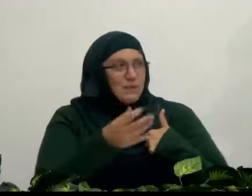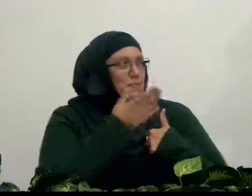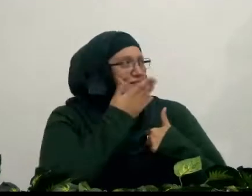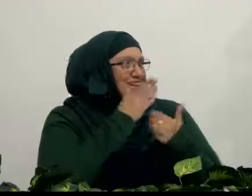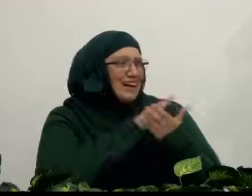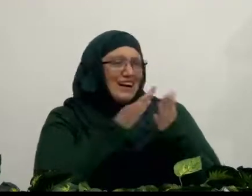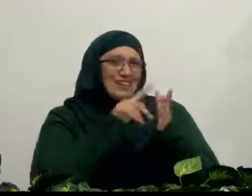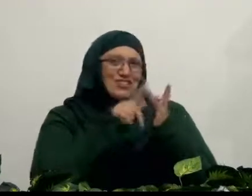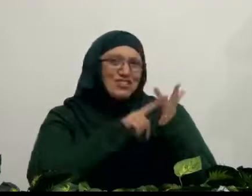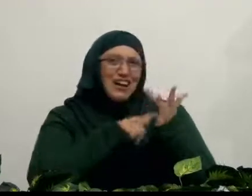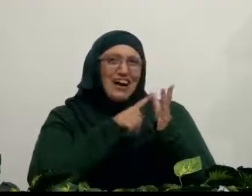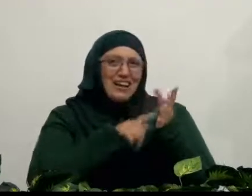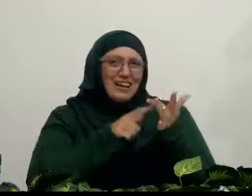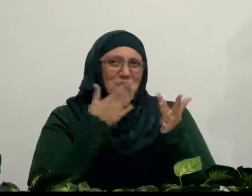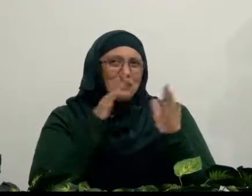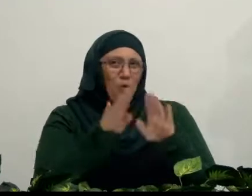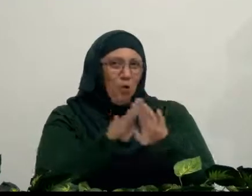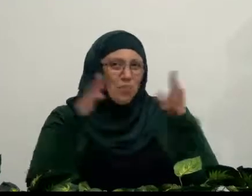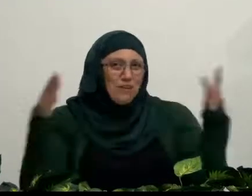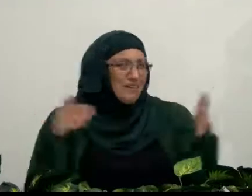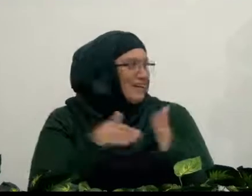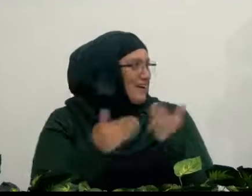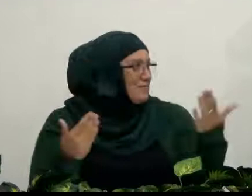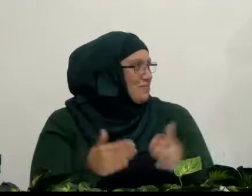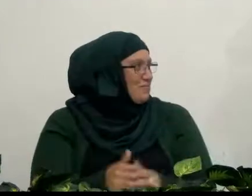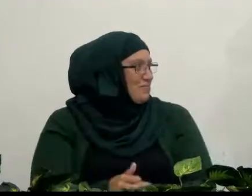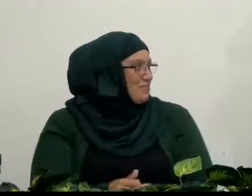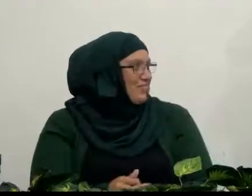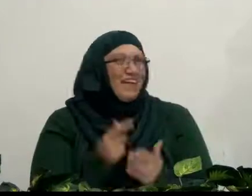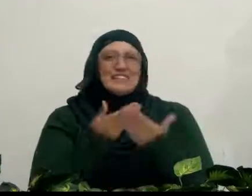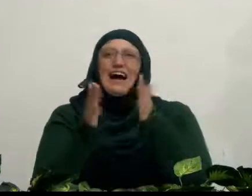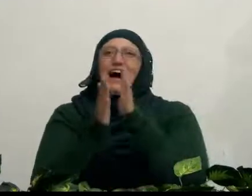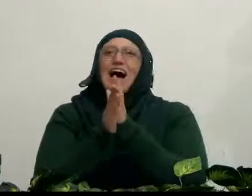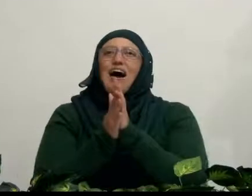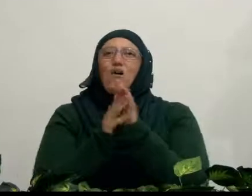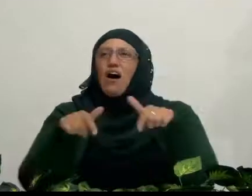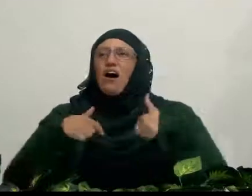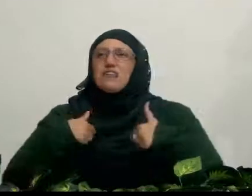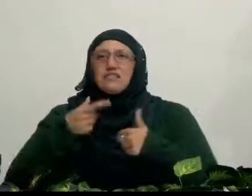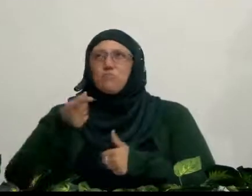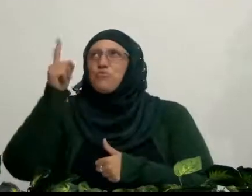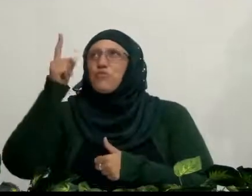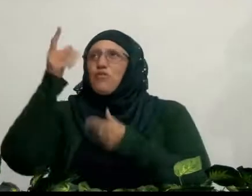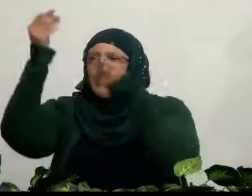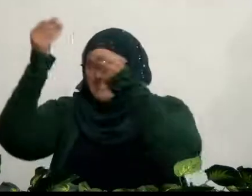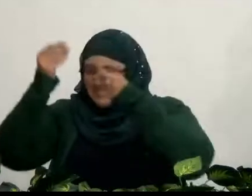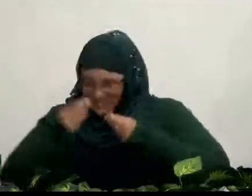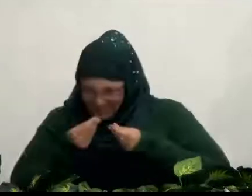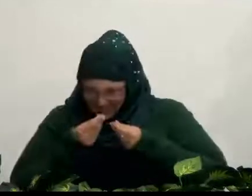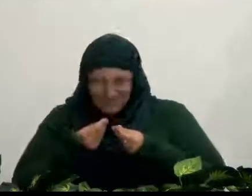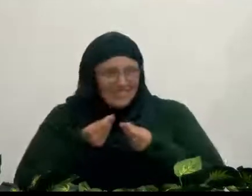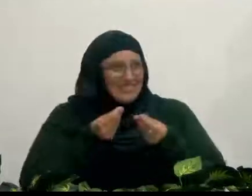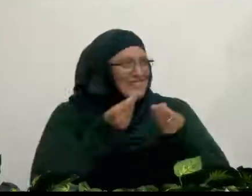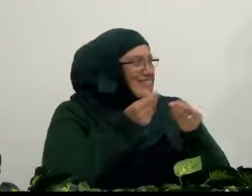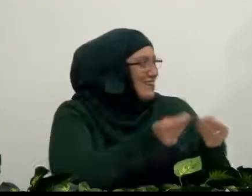it and have a look at it. Subhanallah, that's how it was handed over to us. God designed it, Haj Ali. It